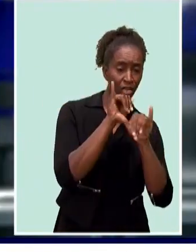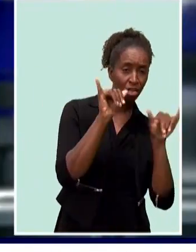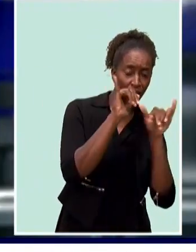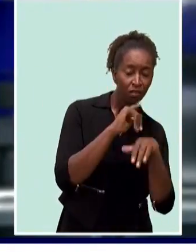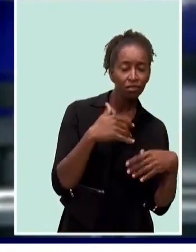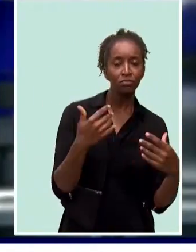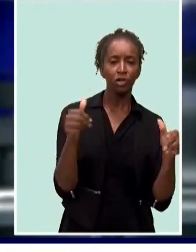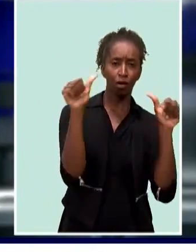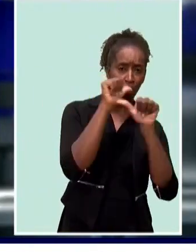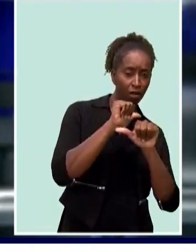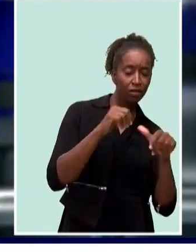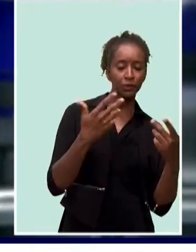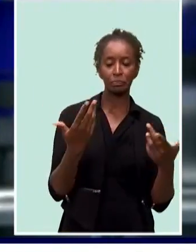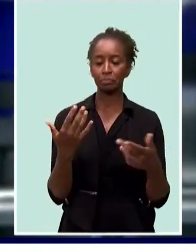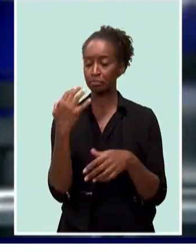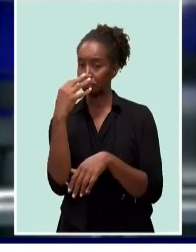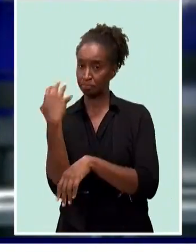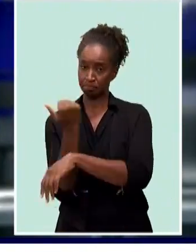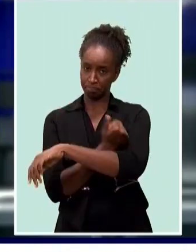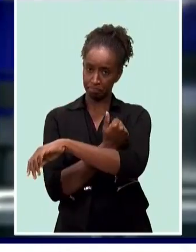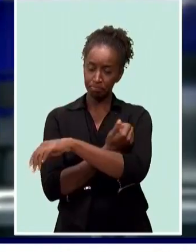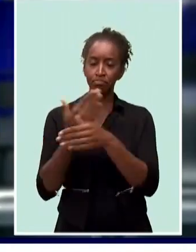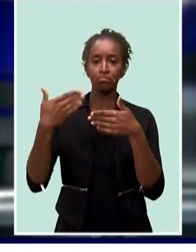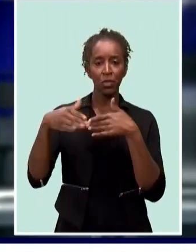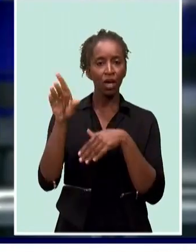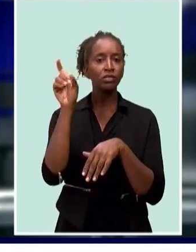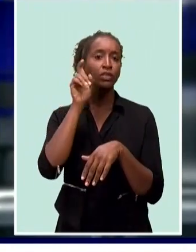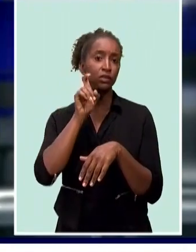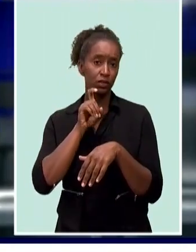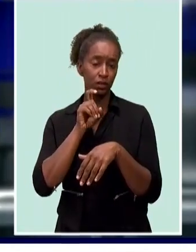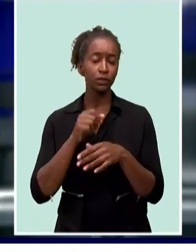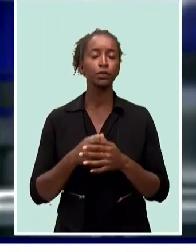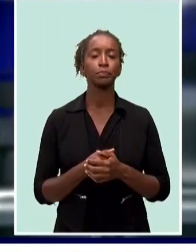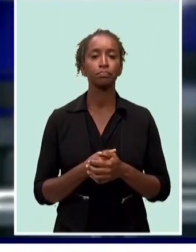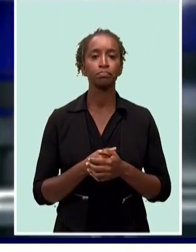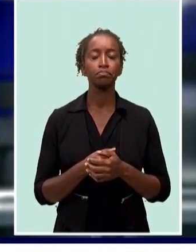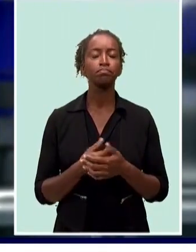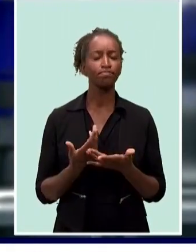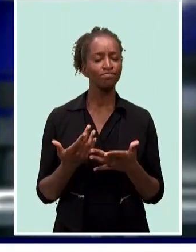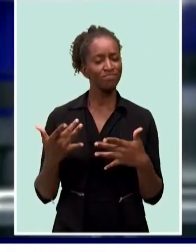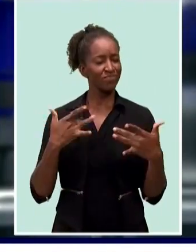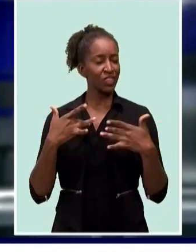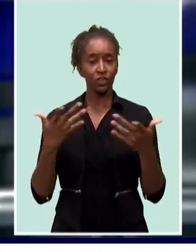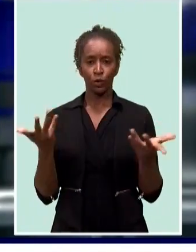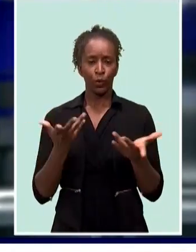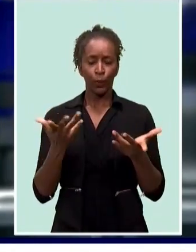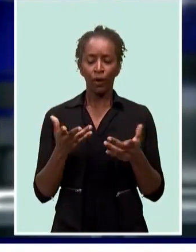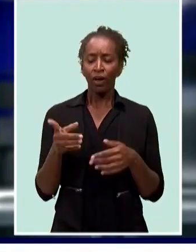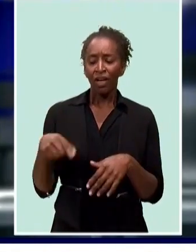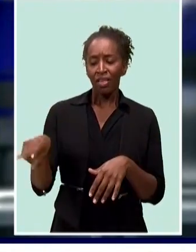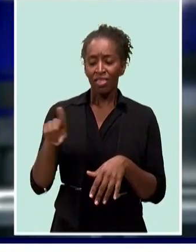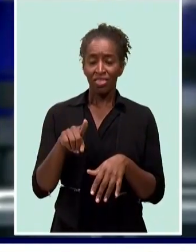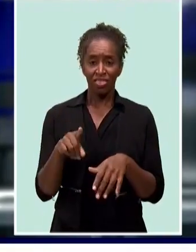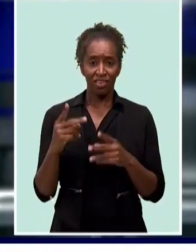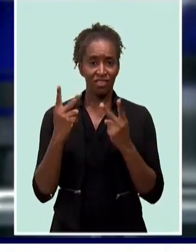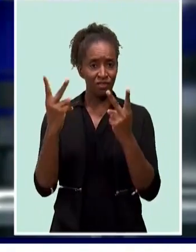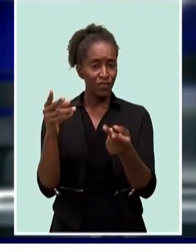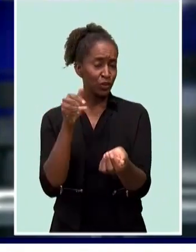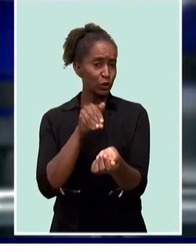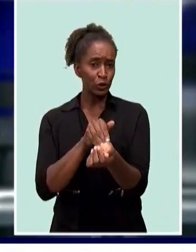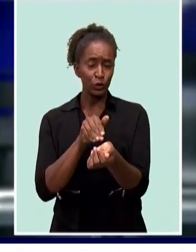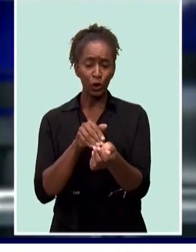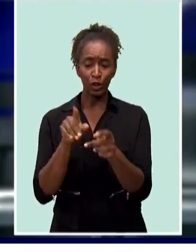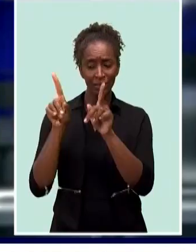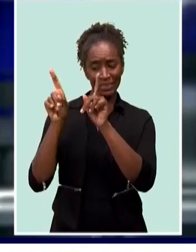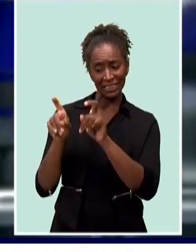And another area of concern for the Commission was the number of people getting tested for HIV. So, Lisa, loads of valuable